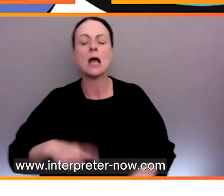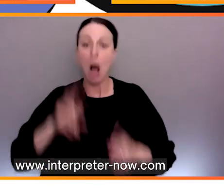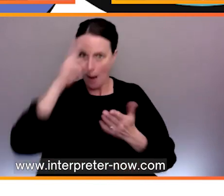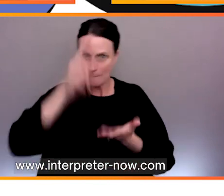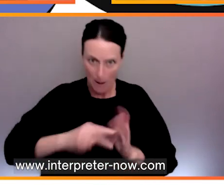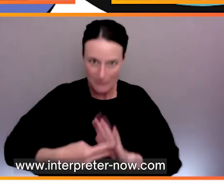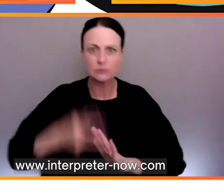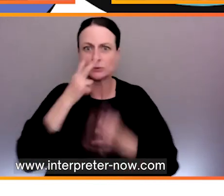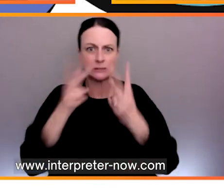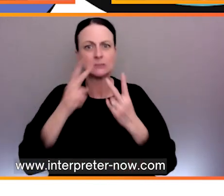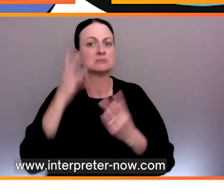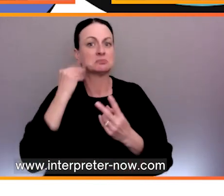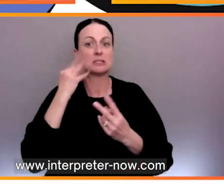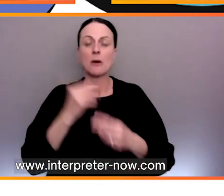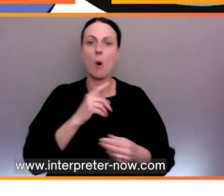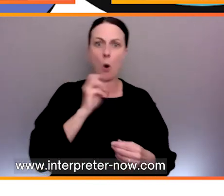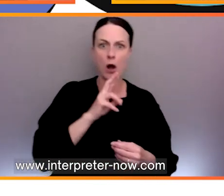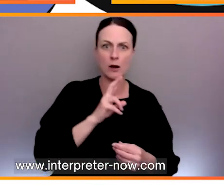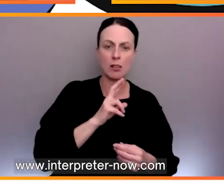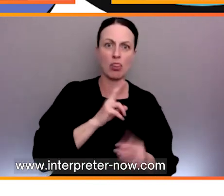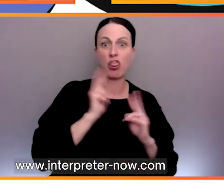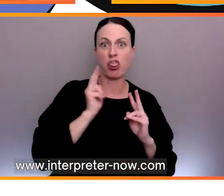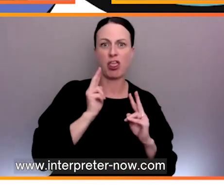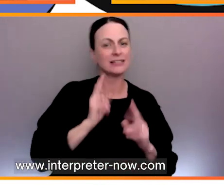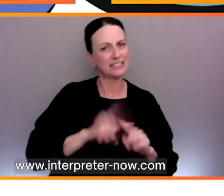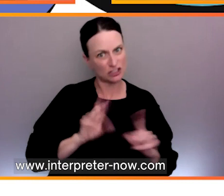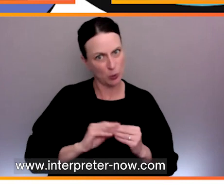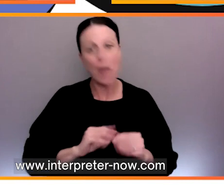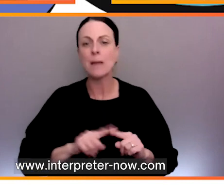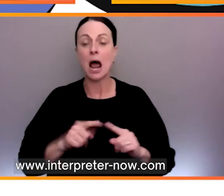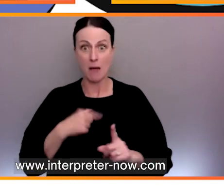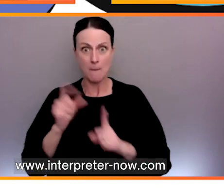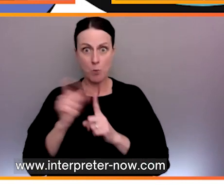what are some things that you can do? You started to talk about it a bit. Yeah.